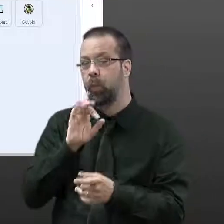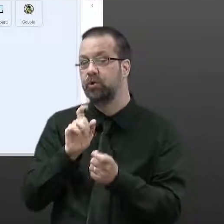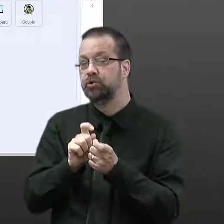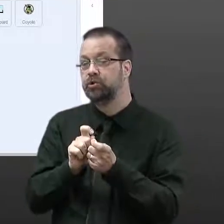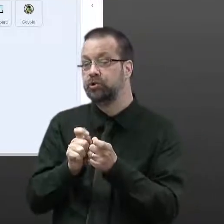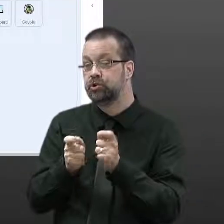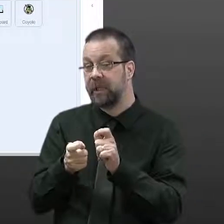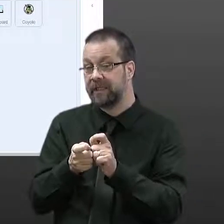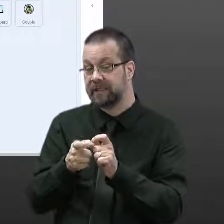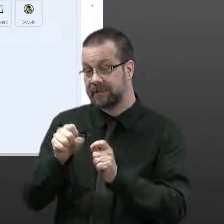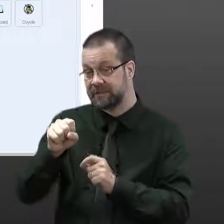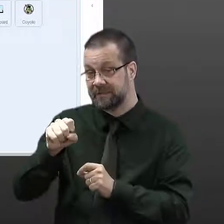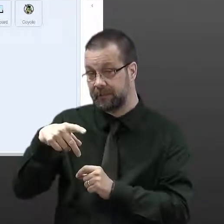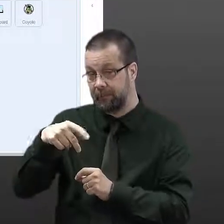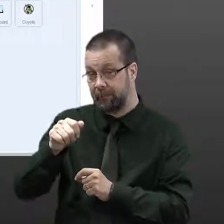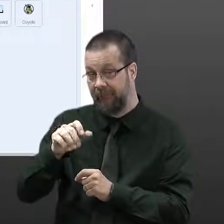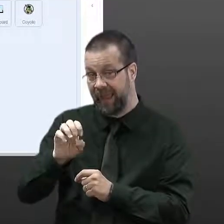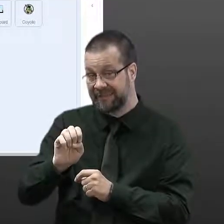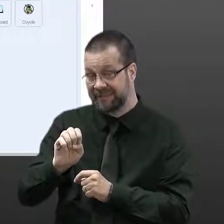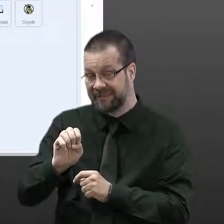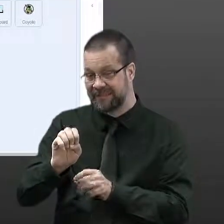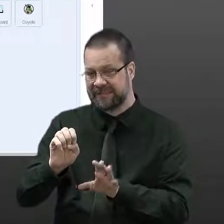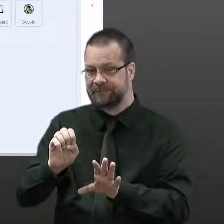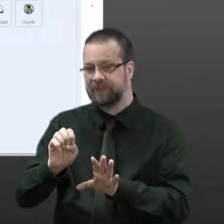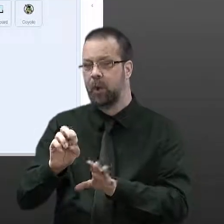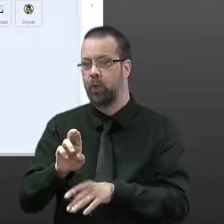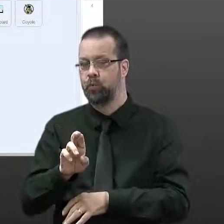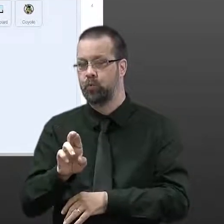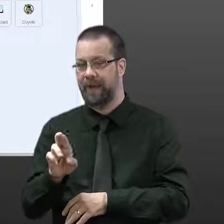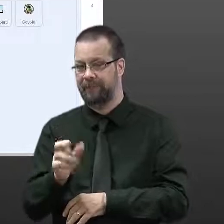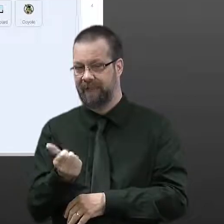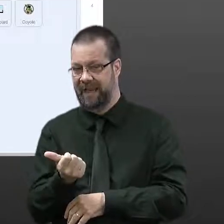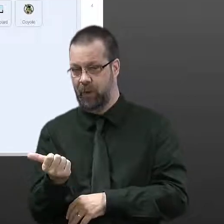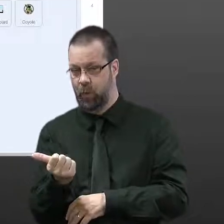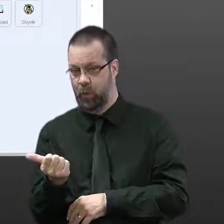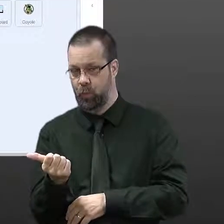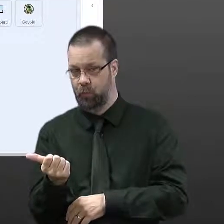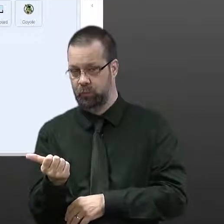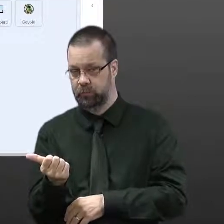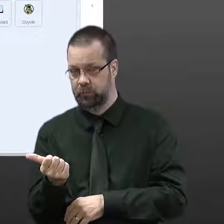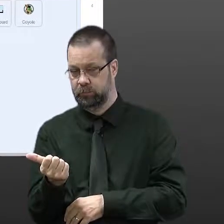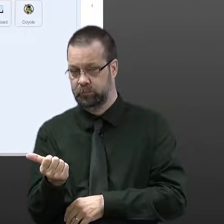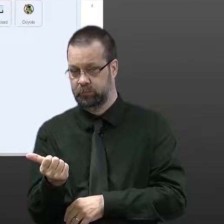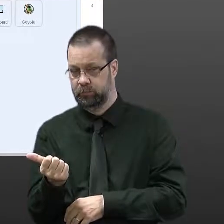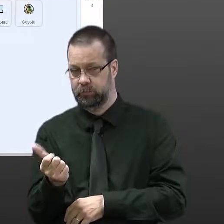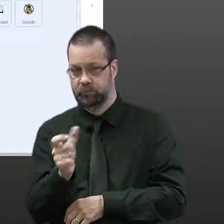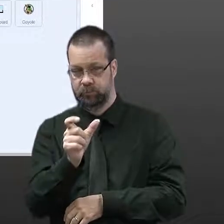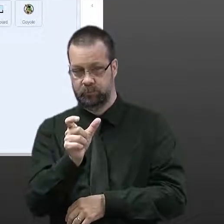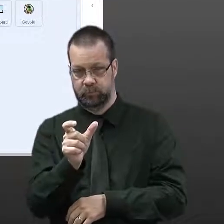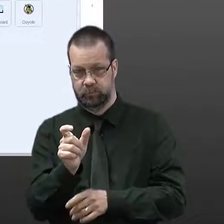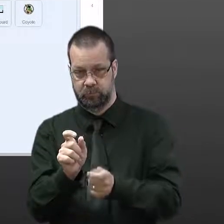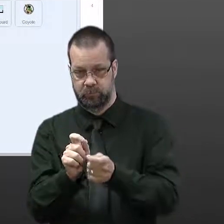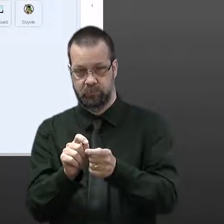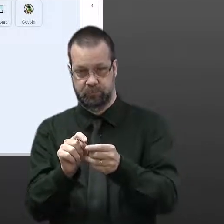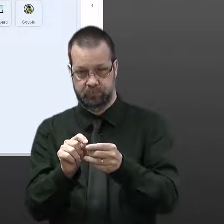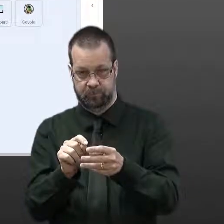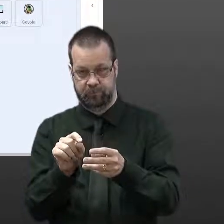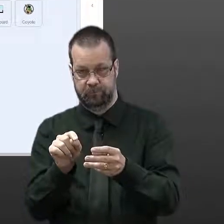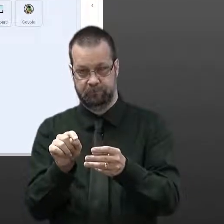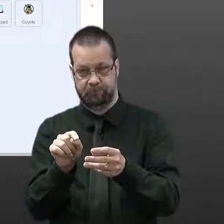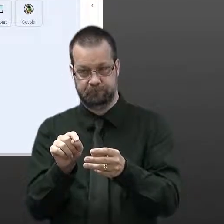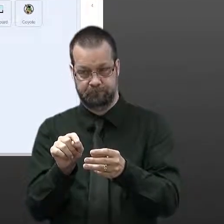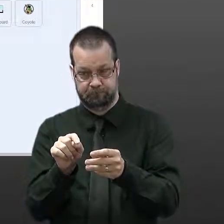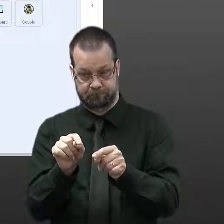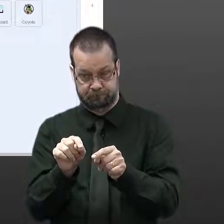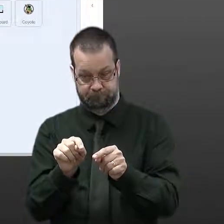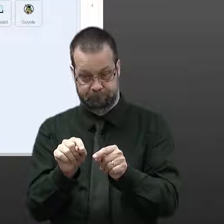pressed? We are going to change the space key to the right arrow key. Inside of here, what we're